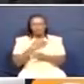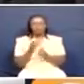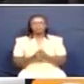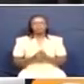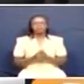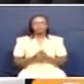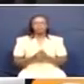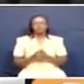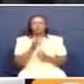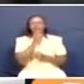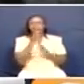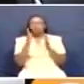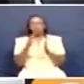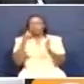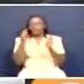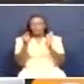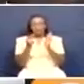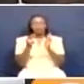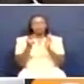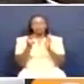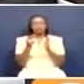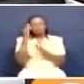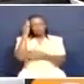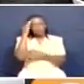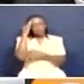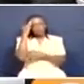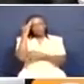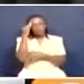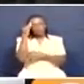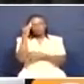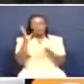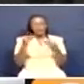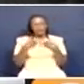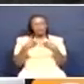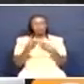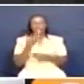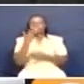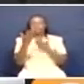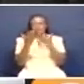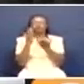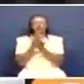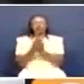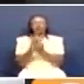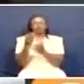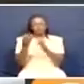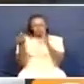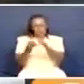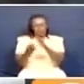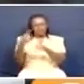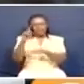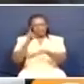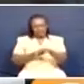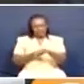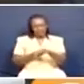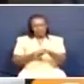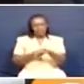The petitioner acknowledges that the responses were indeed filed in time. And my lord, for the purposes